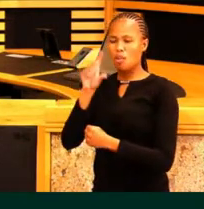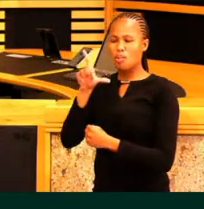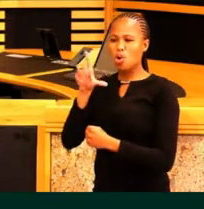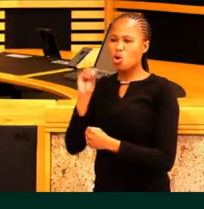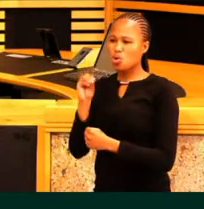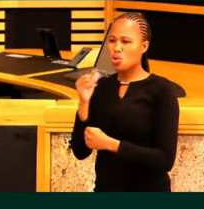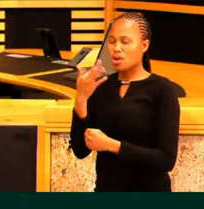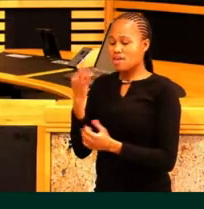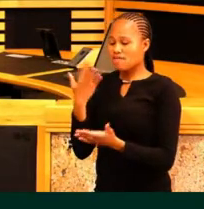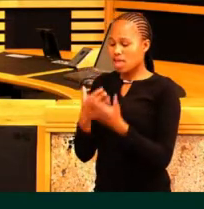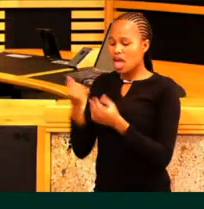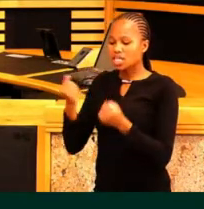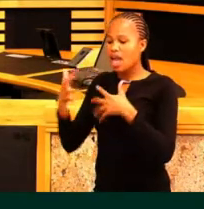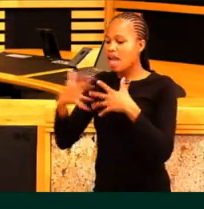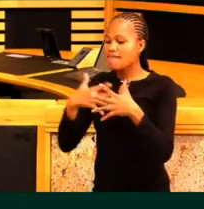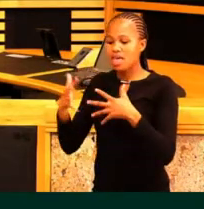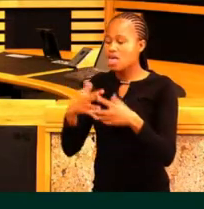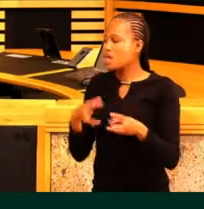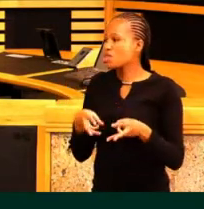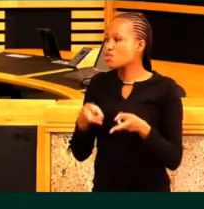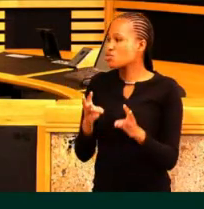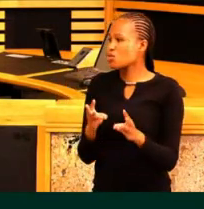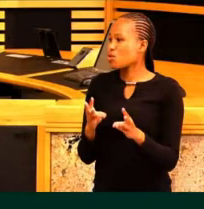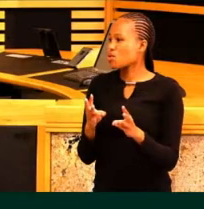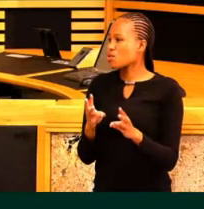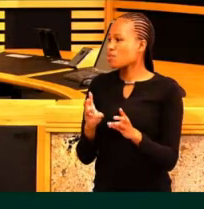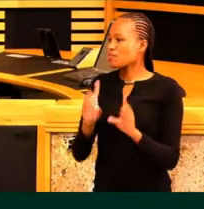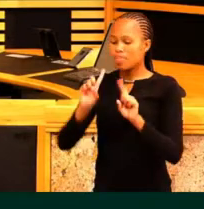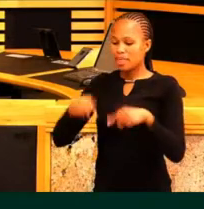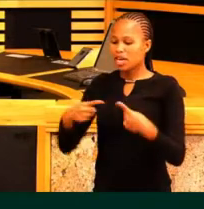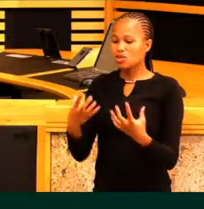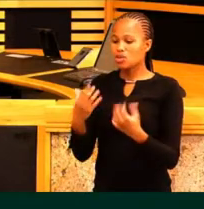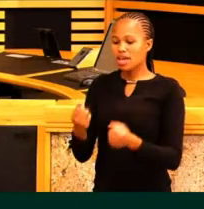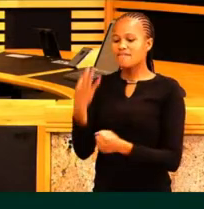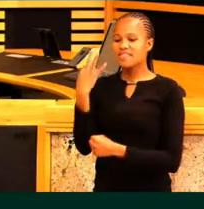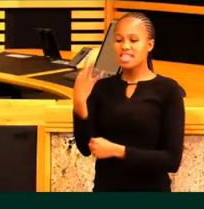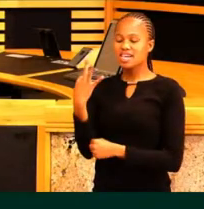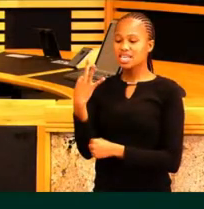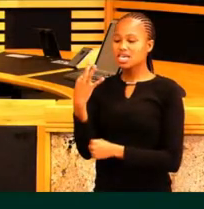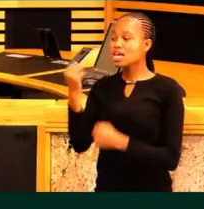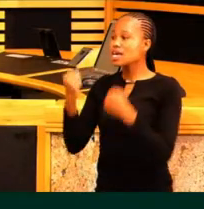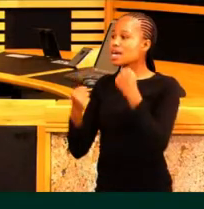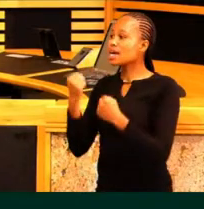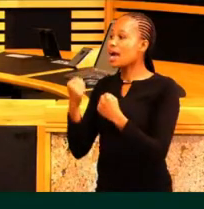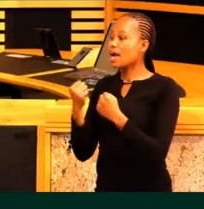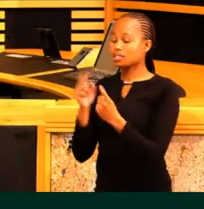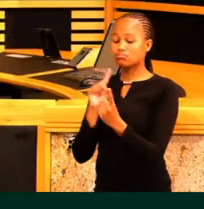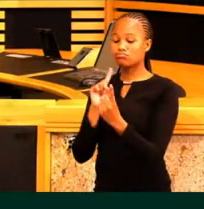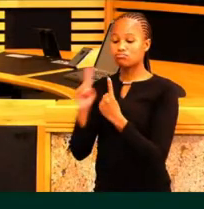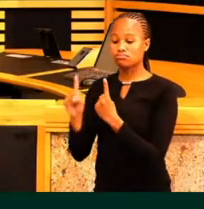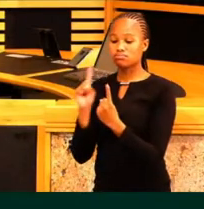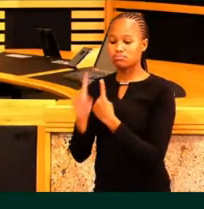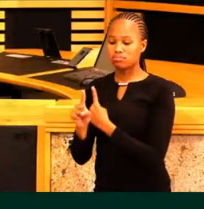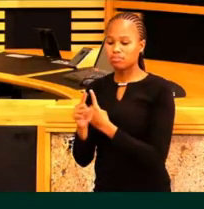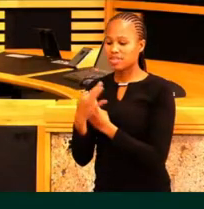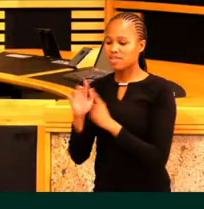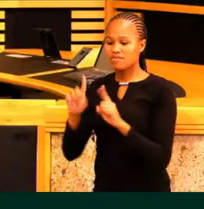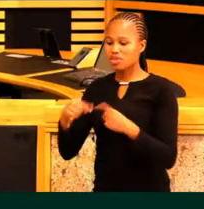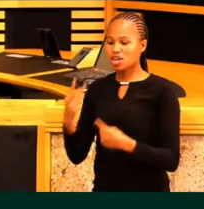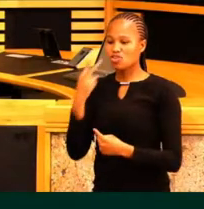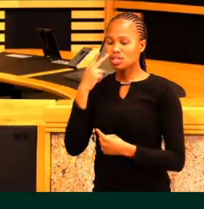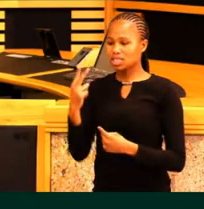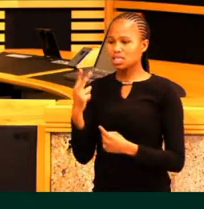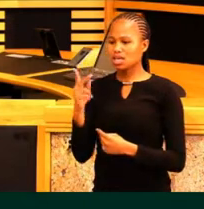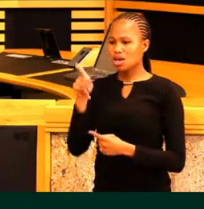on any road you can't have three cars passing or overtaking with in those cars you don't see Apollo